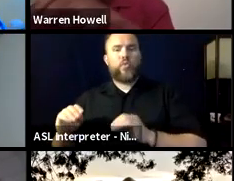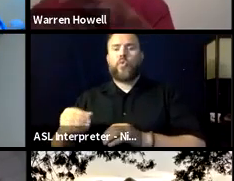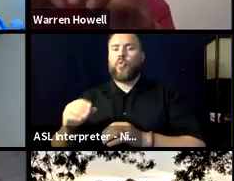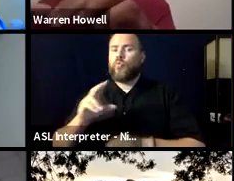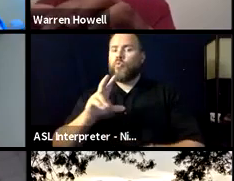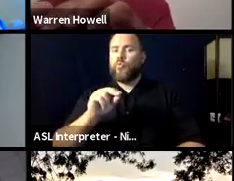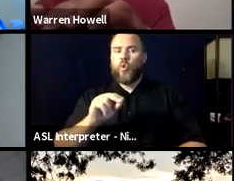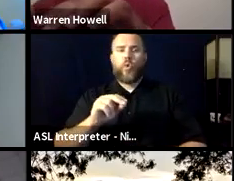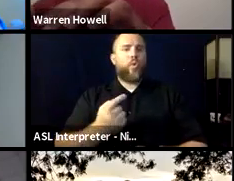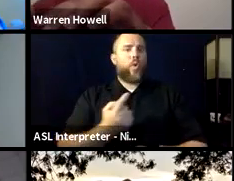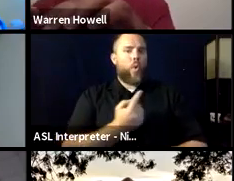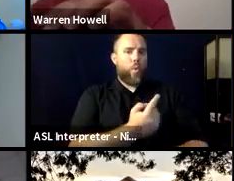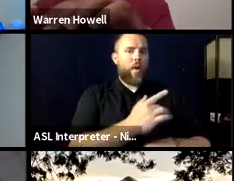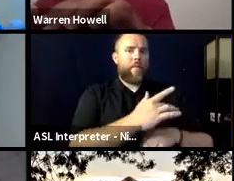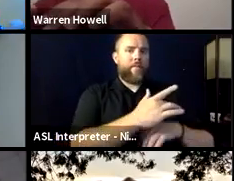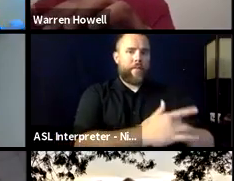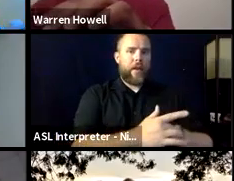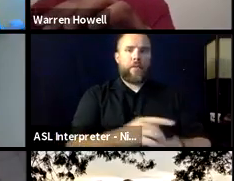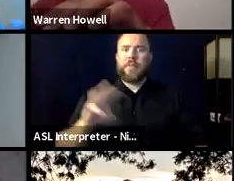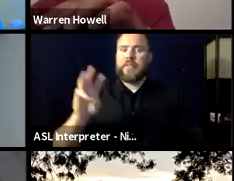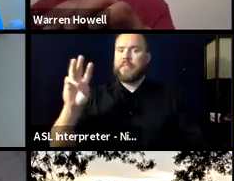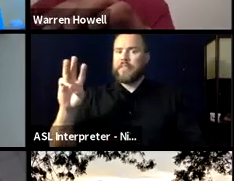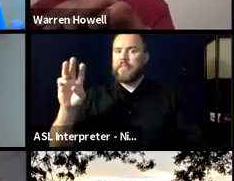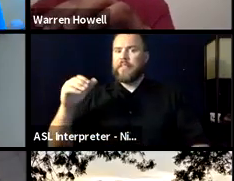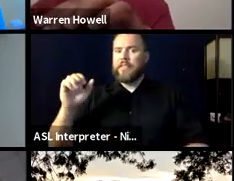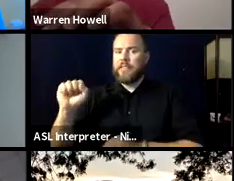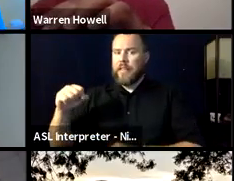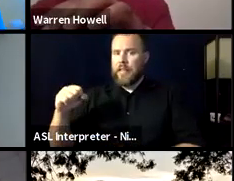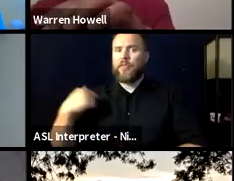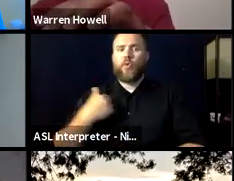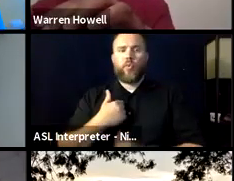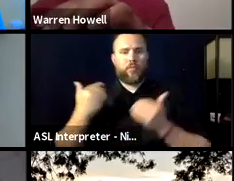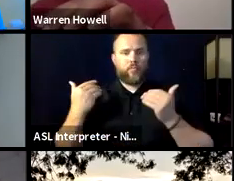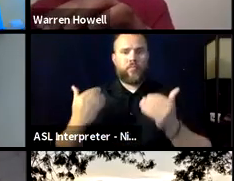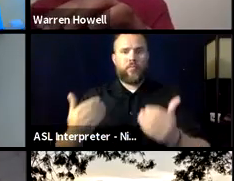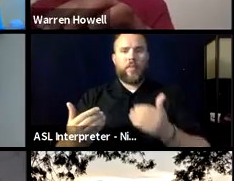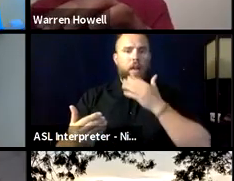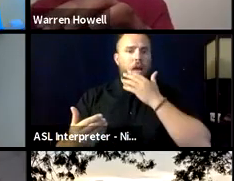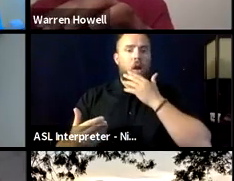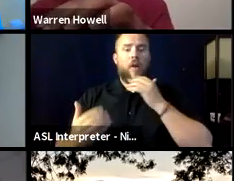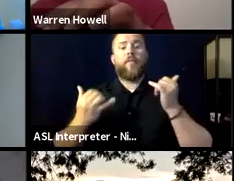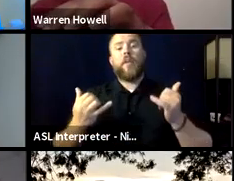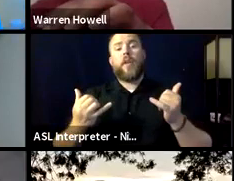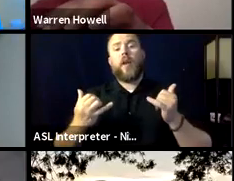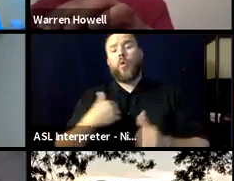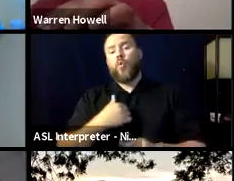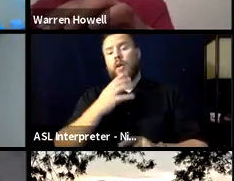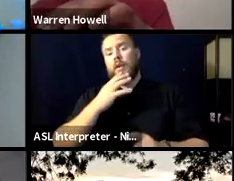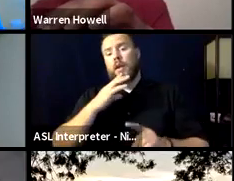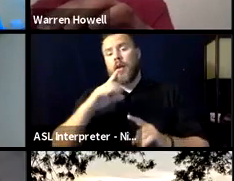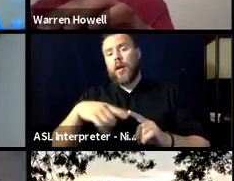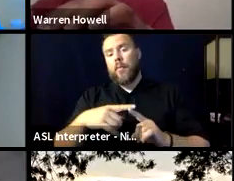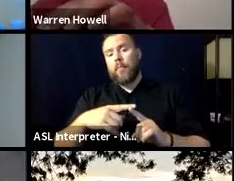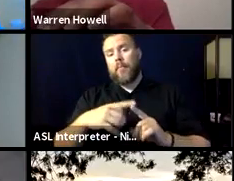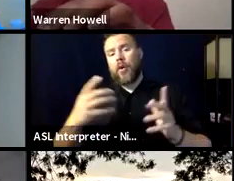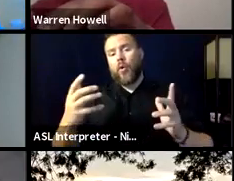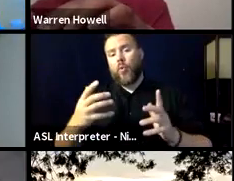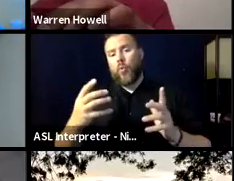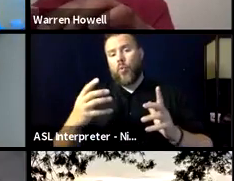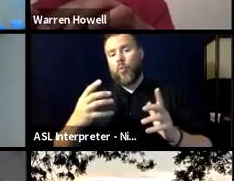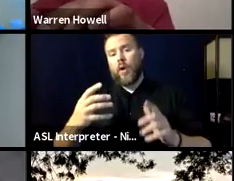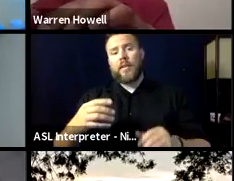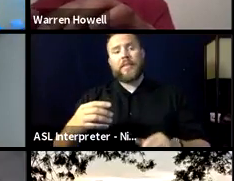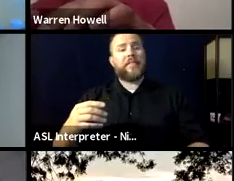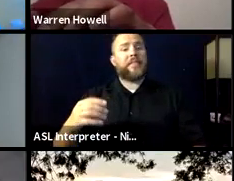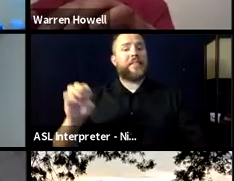agenda is approved, that modification. Now we get into approval of minutes. First item is approval of executive session minutes from